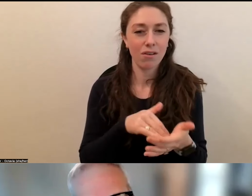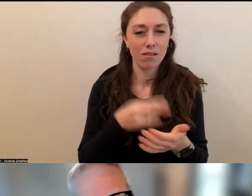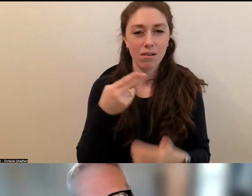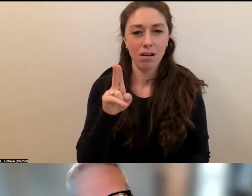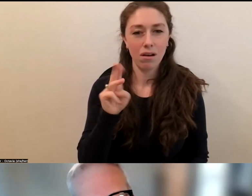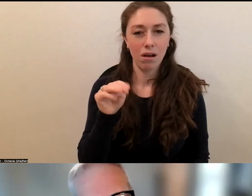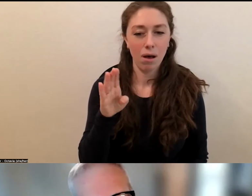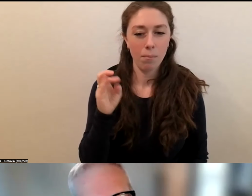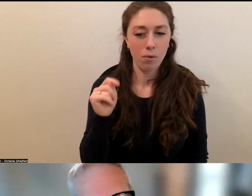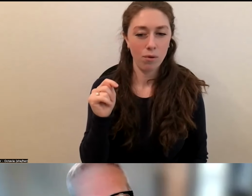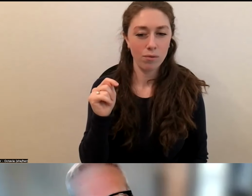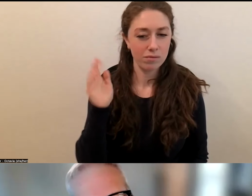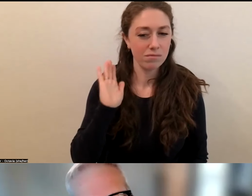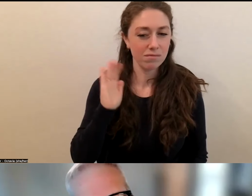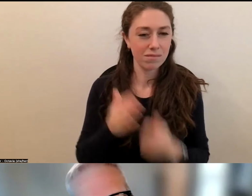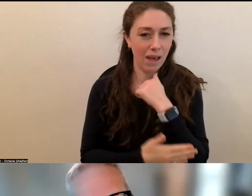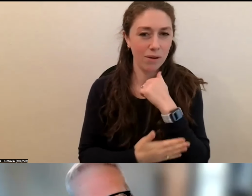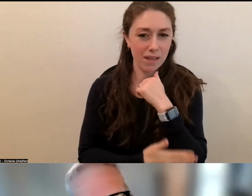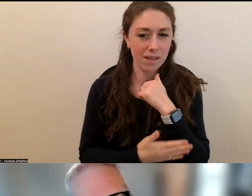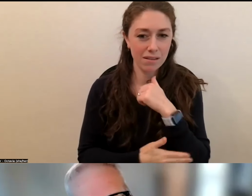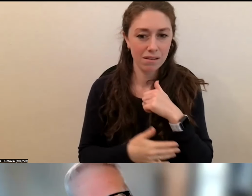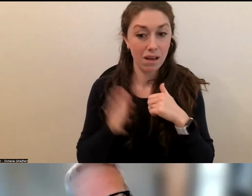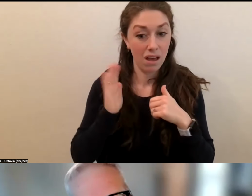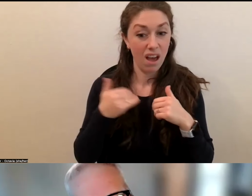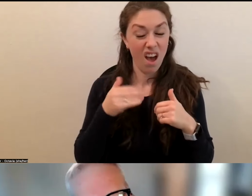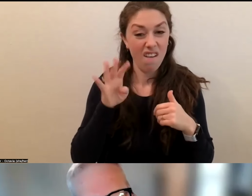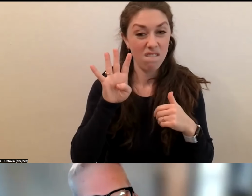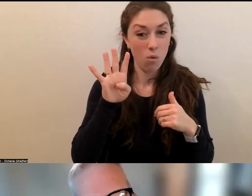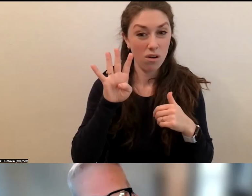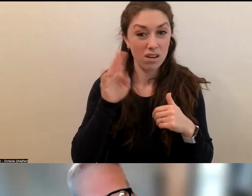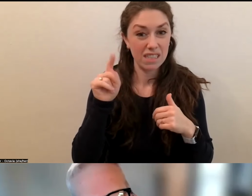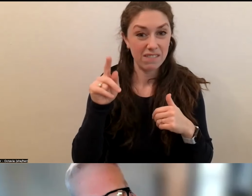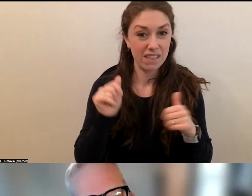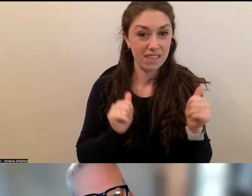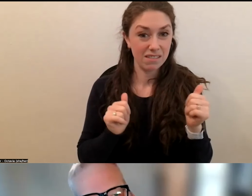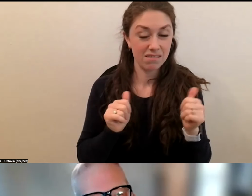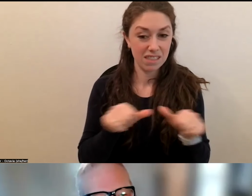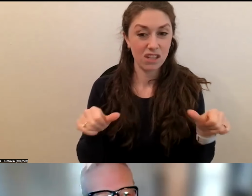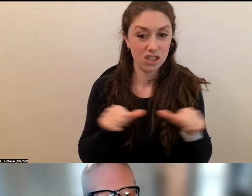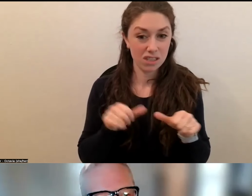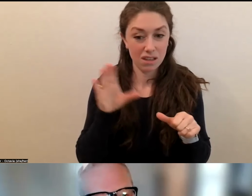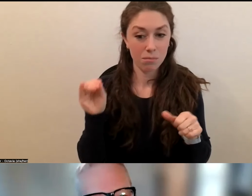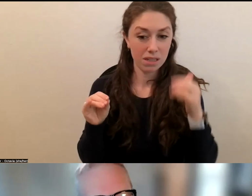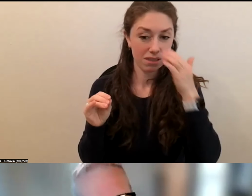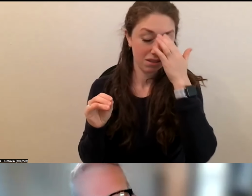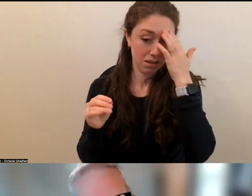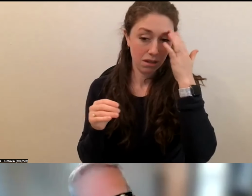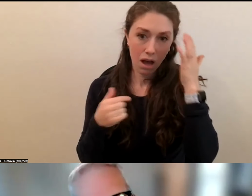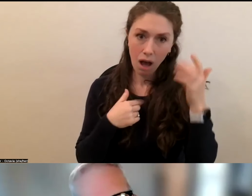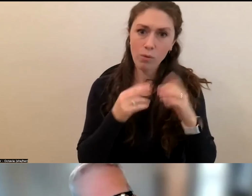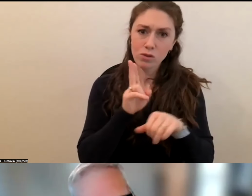ran 4 TV stations. And what I wanted to do was, I was used to having public Wi-Fi in the